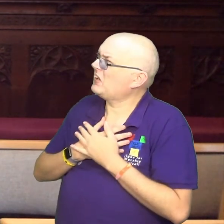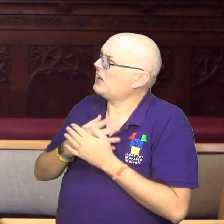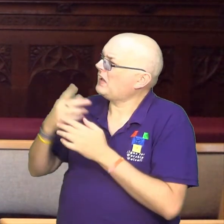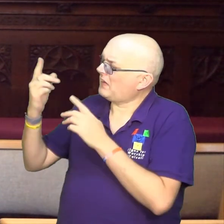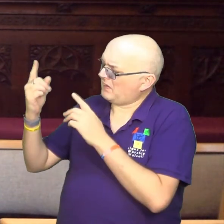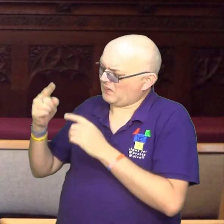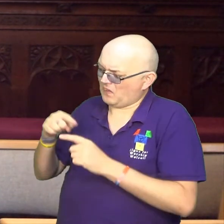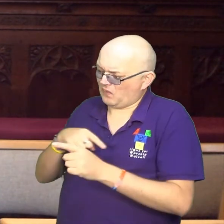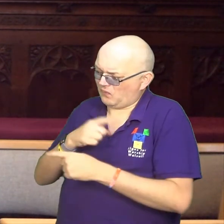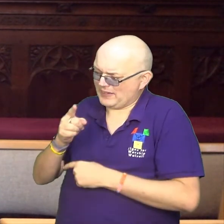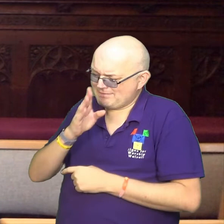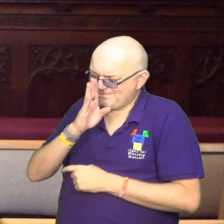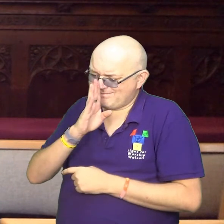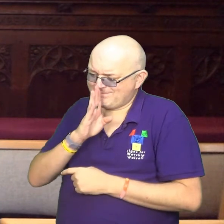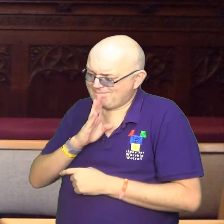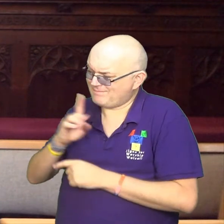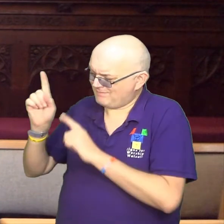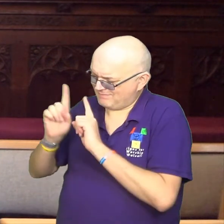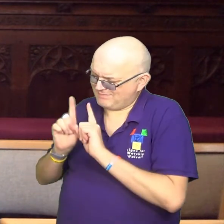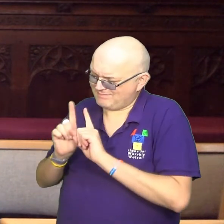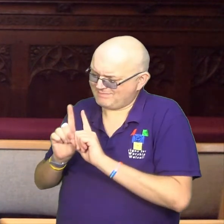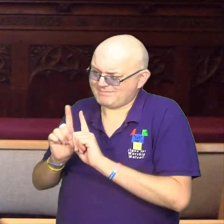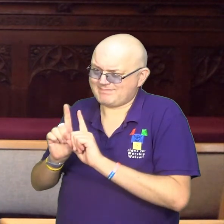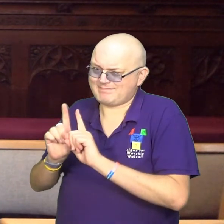Be with us as we lament.